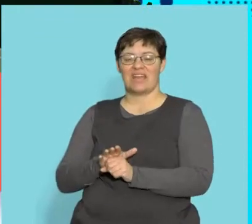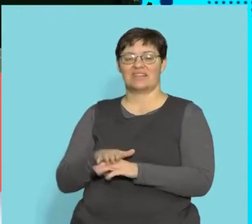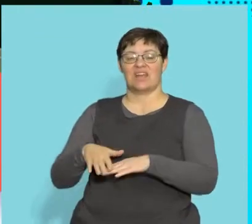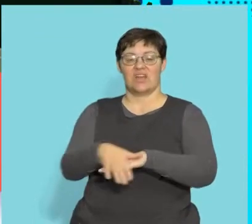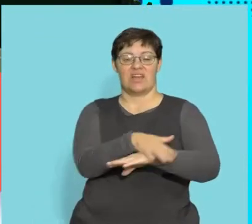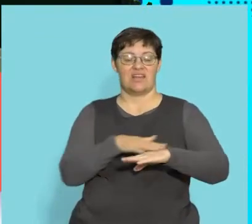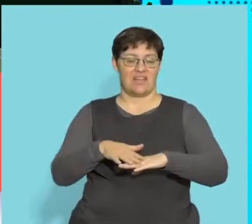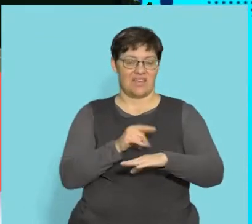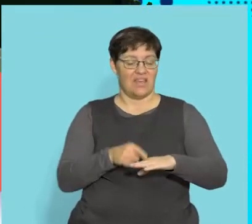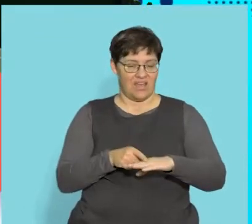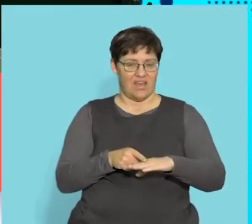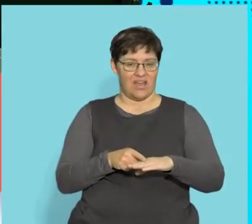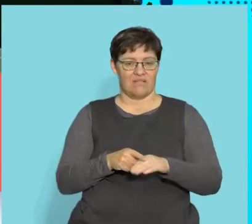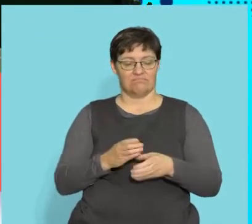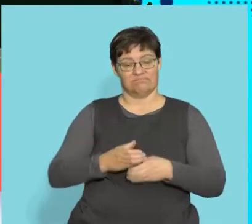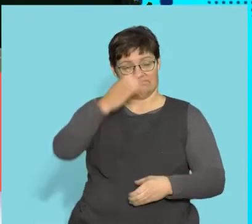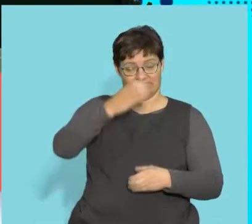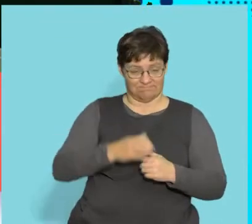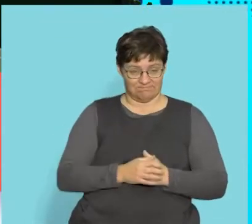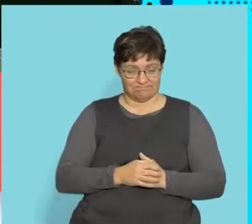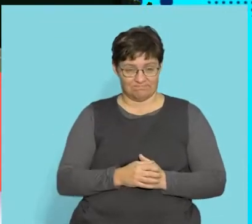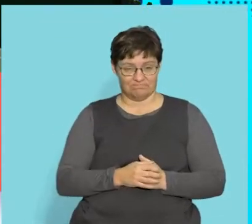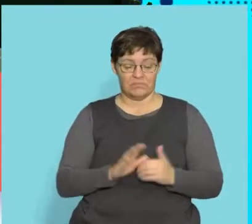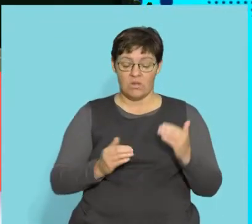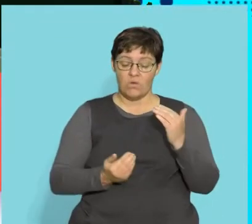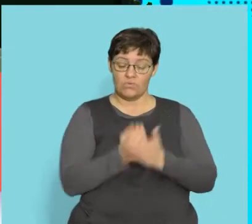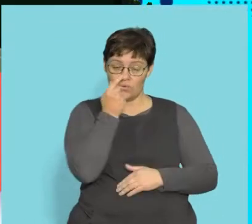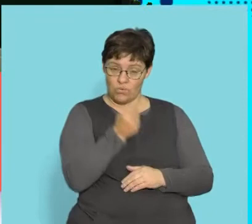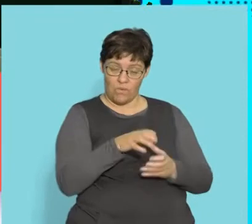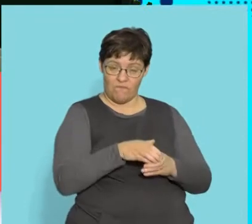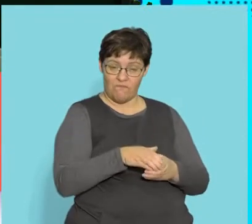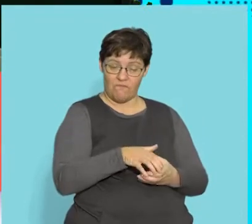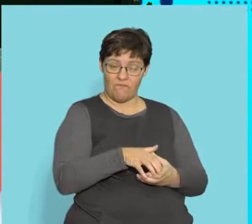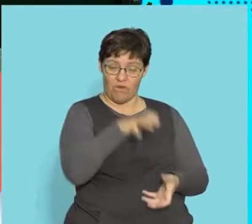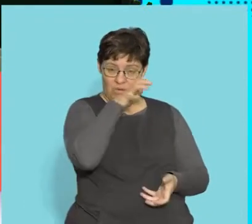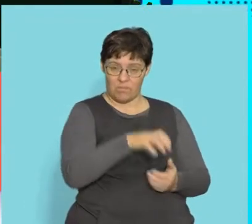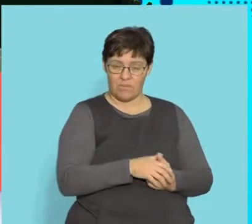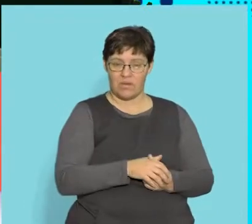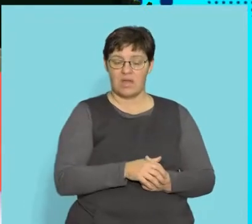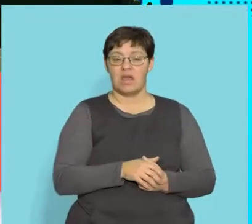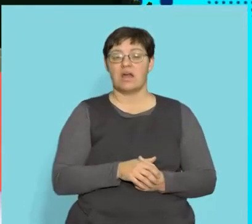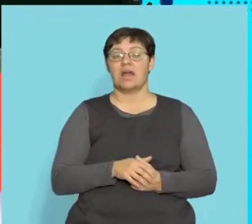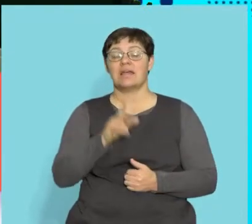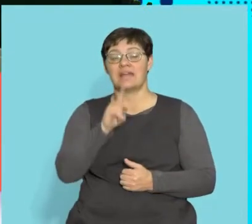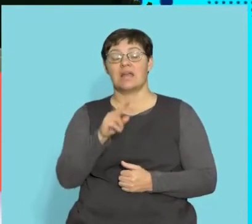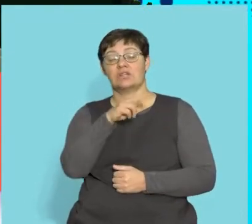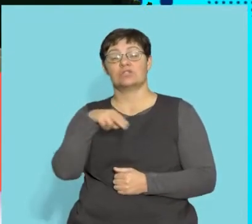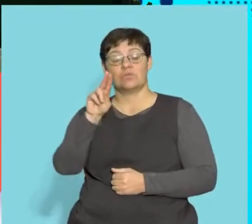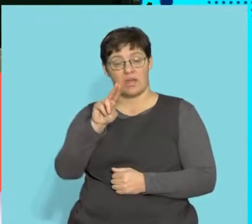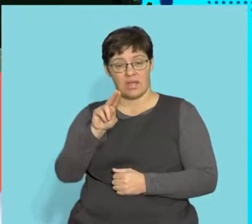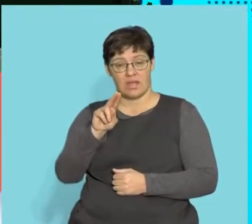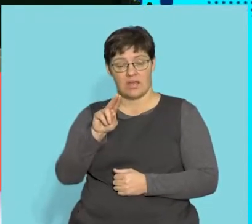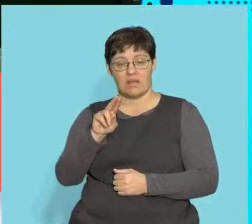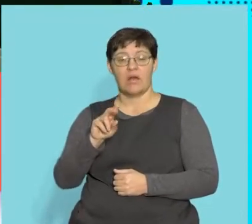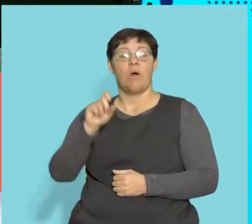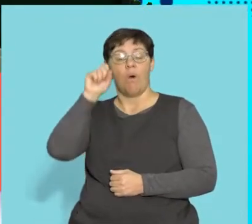the surface area of the cylinder. The new cylinder volume will be k squared